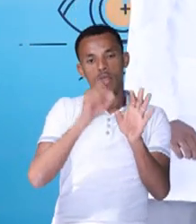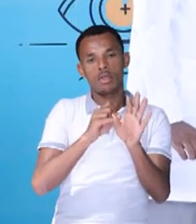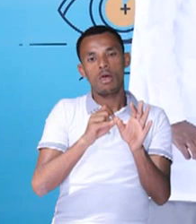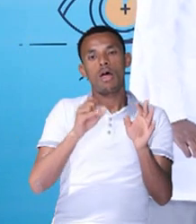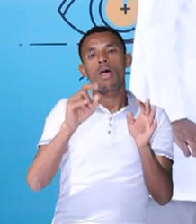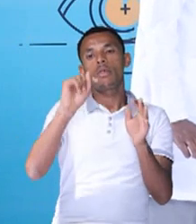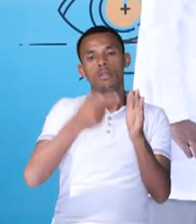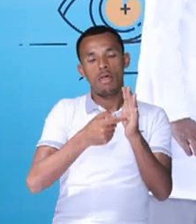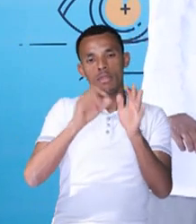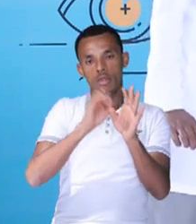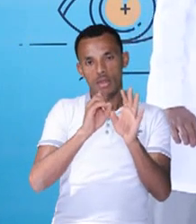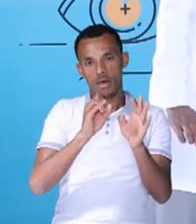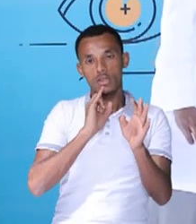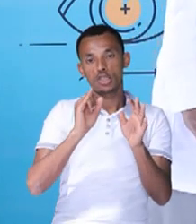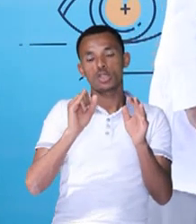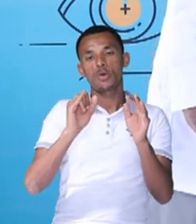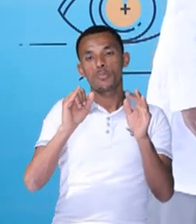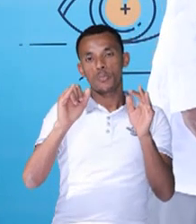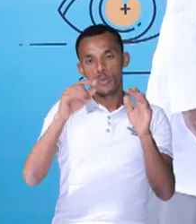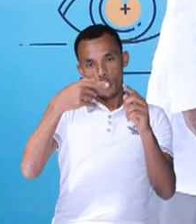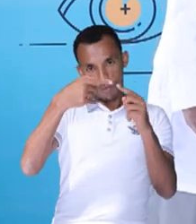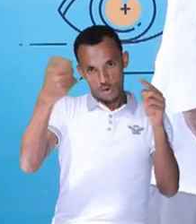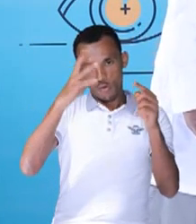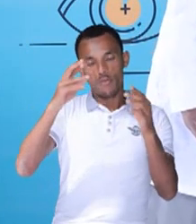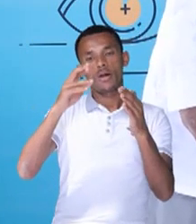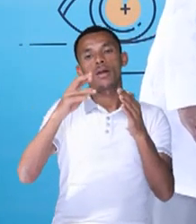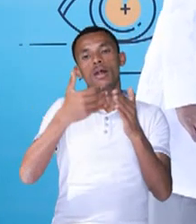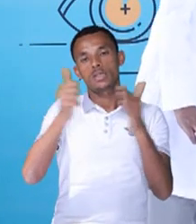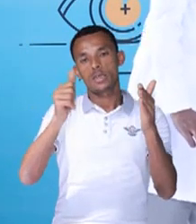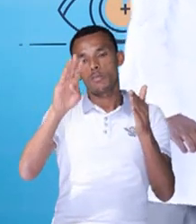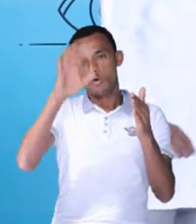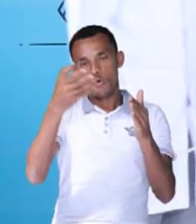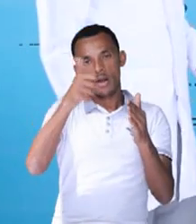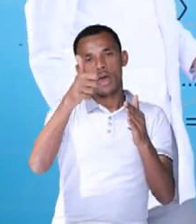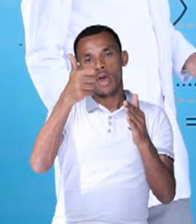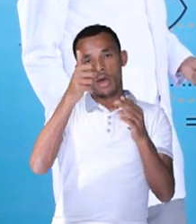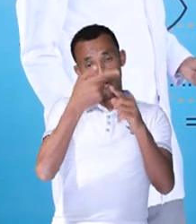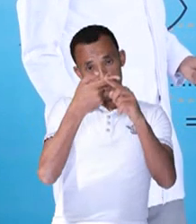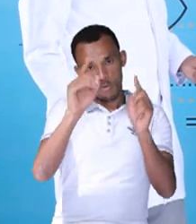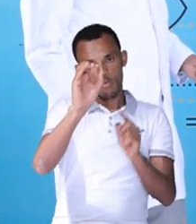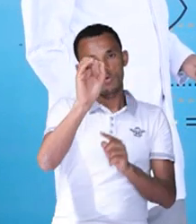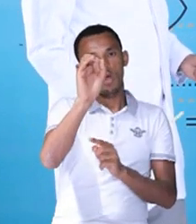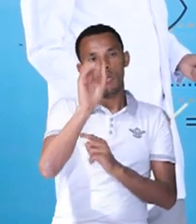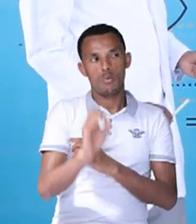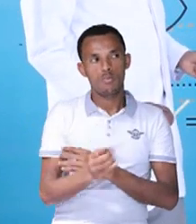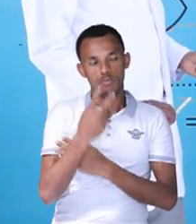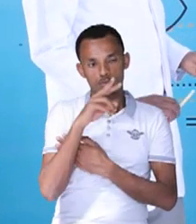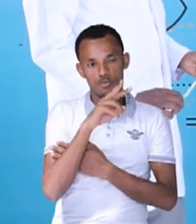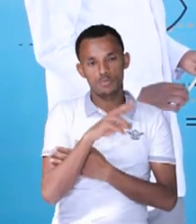is tan theta? Tan theta, it is opposite over adjacent. So b over a, where a is different from 0.